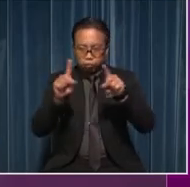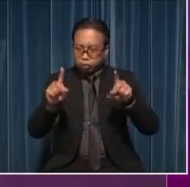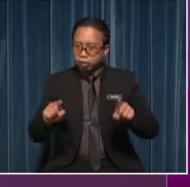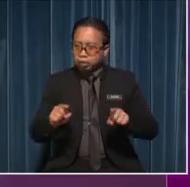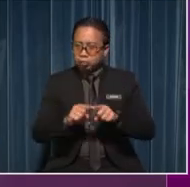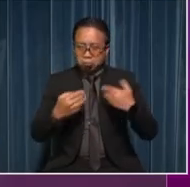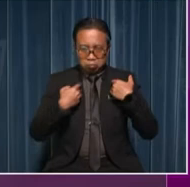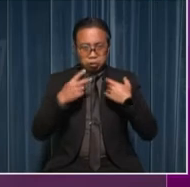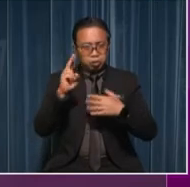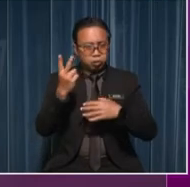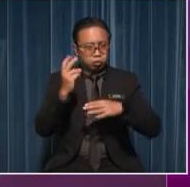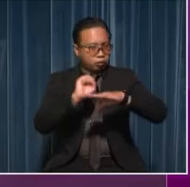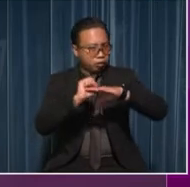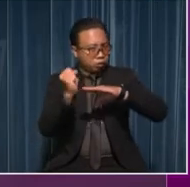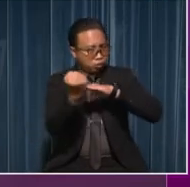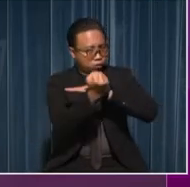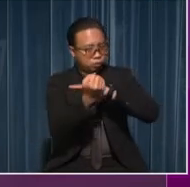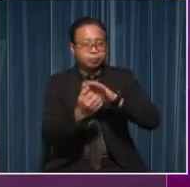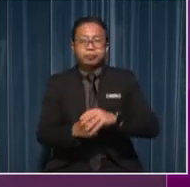has 12 edges.